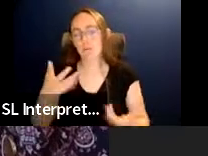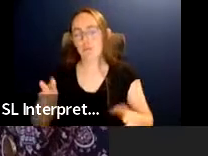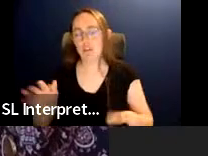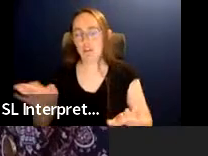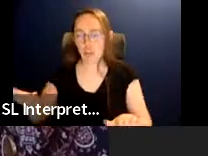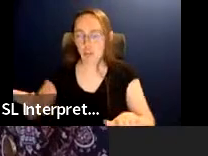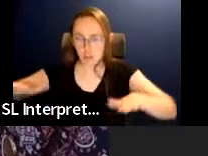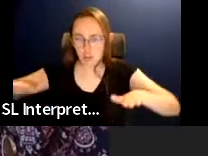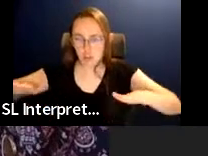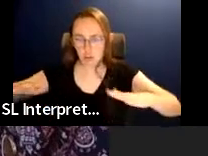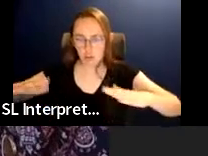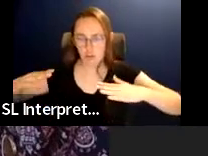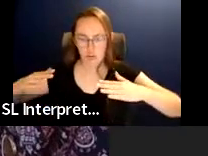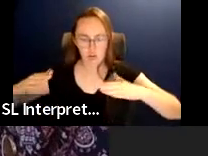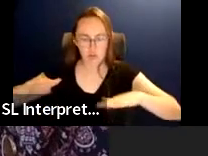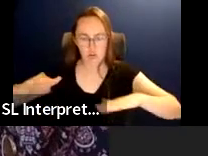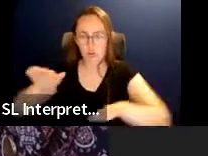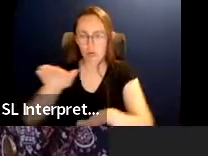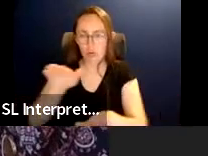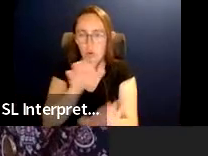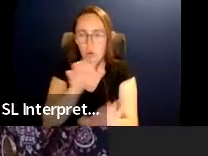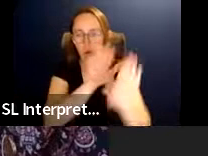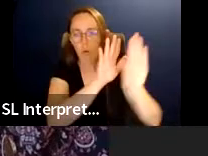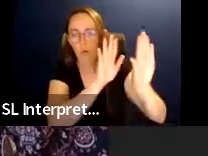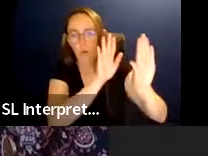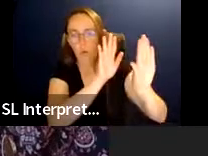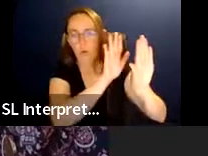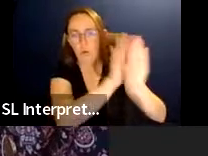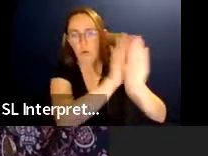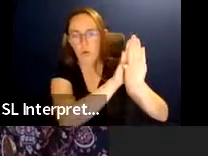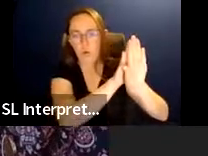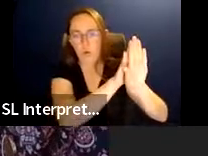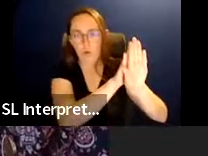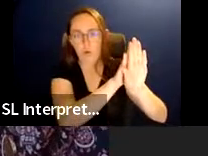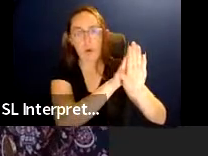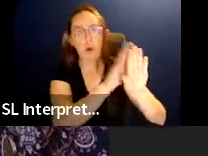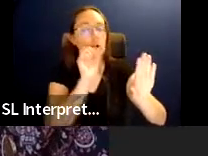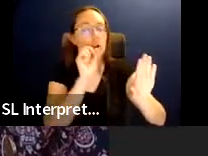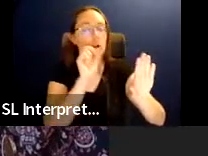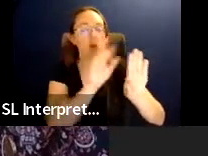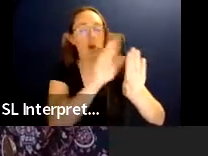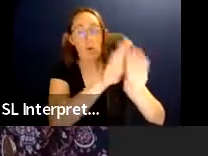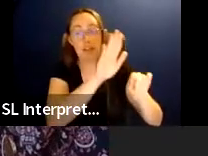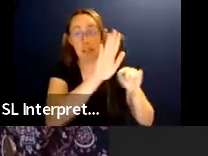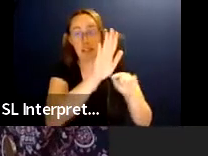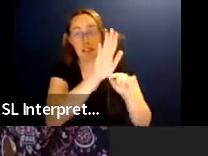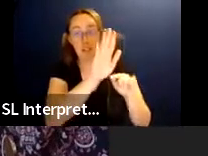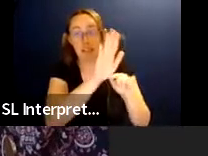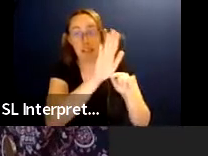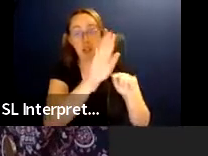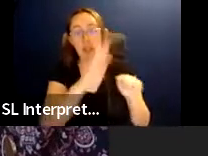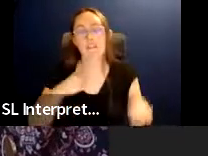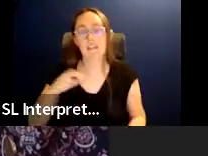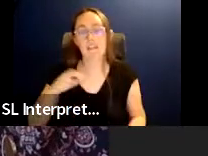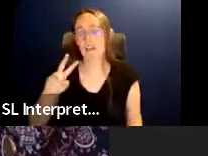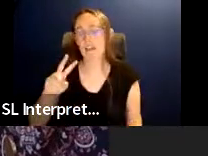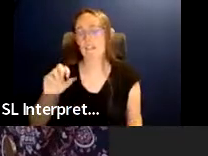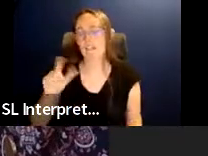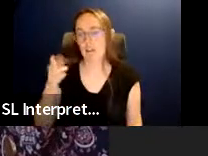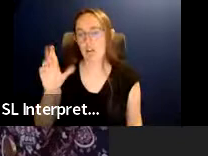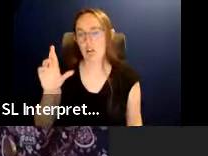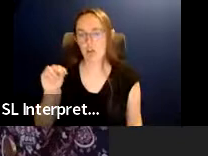notice on the opposite end is the Velcro brand hook and loop material so that you're positioning